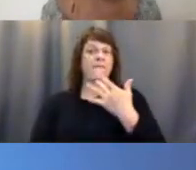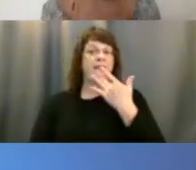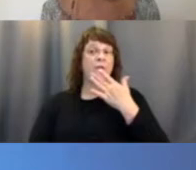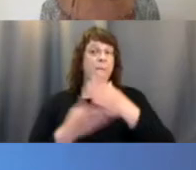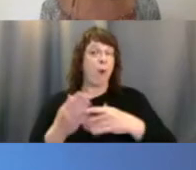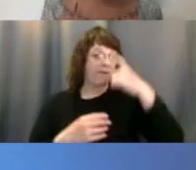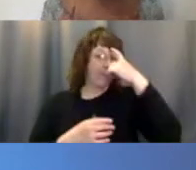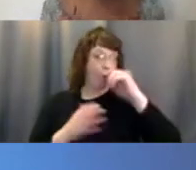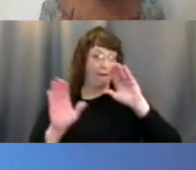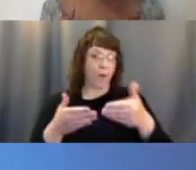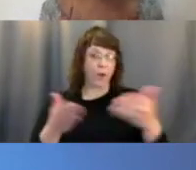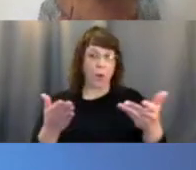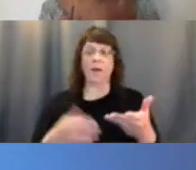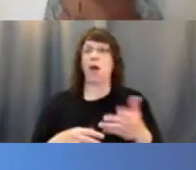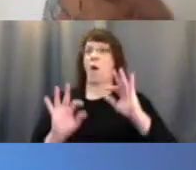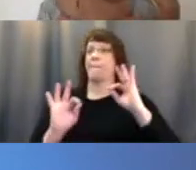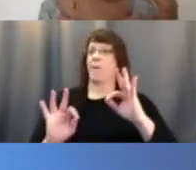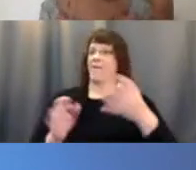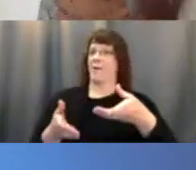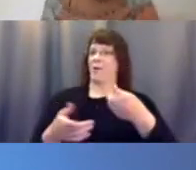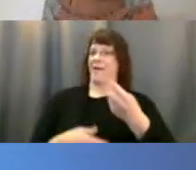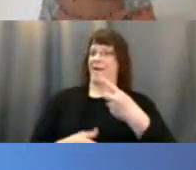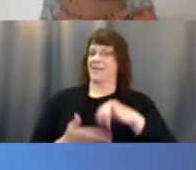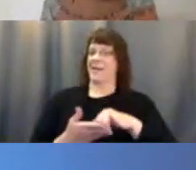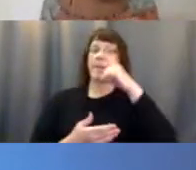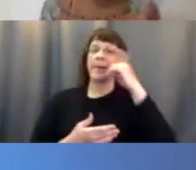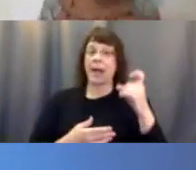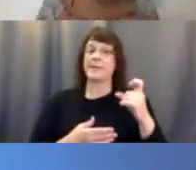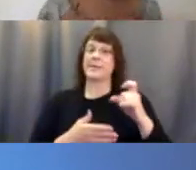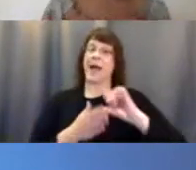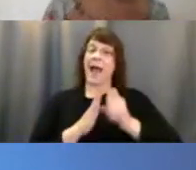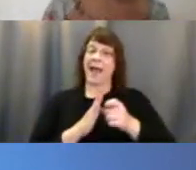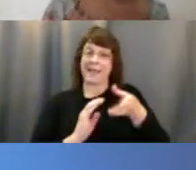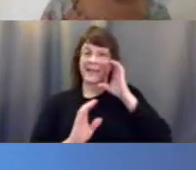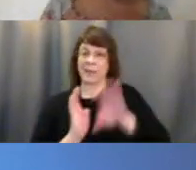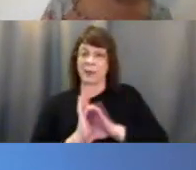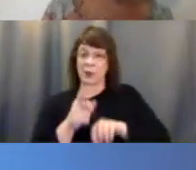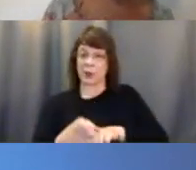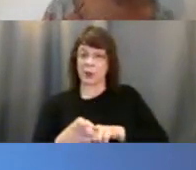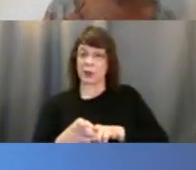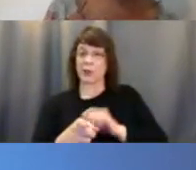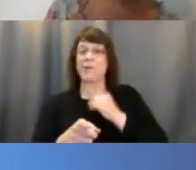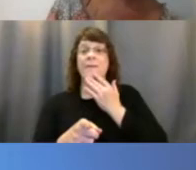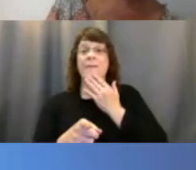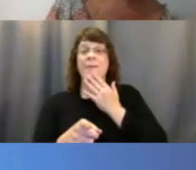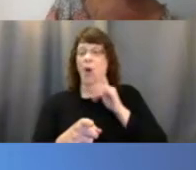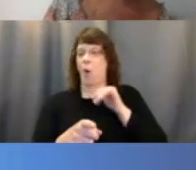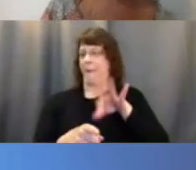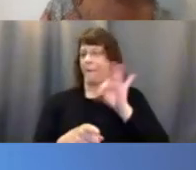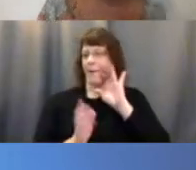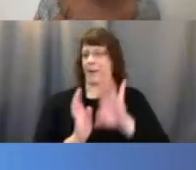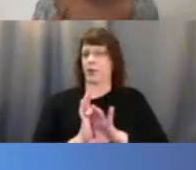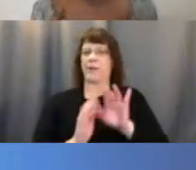be? It's perfect you asked that question, because it's highlighted in this picture, which is why I actually chose the picture. So this is